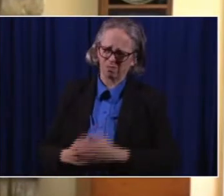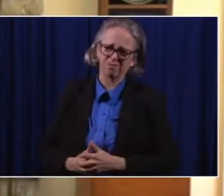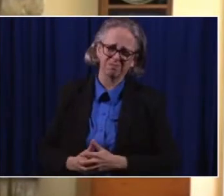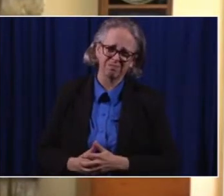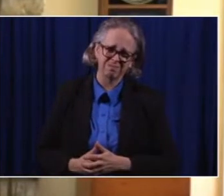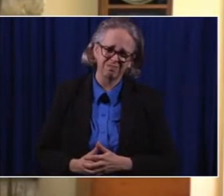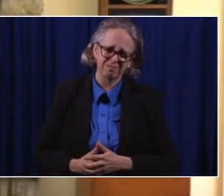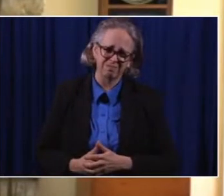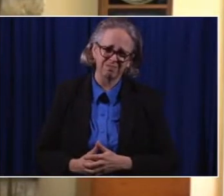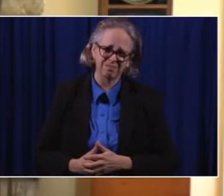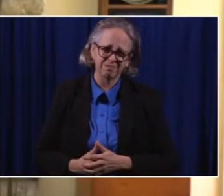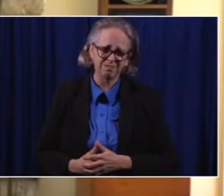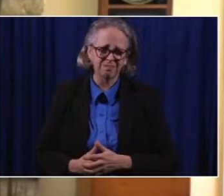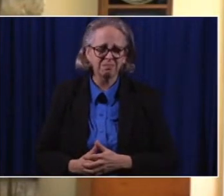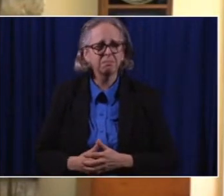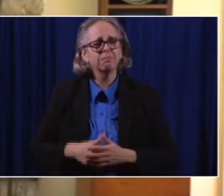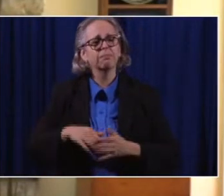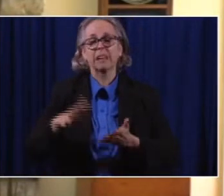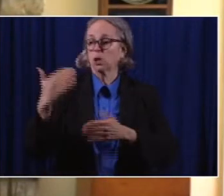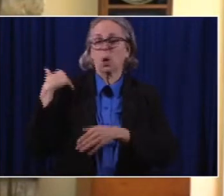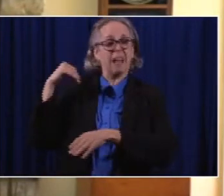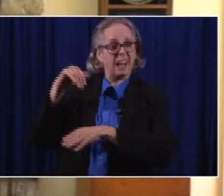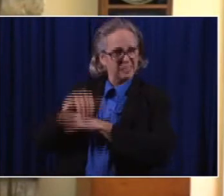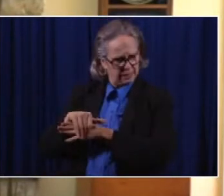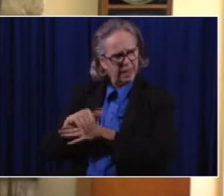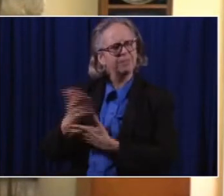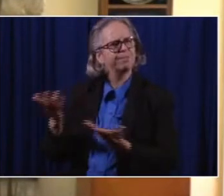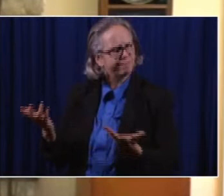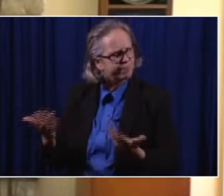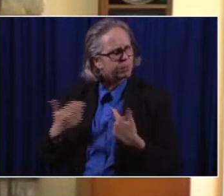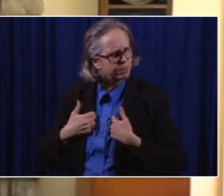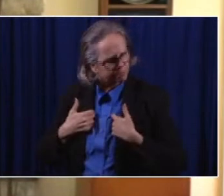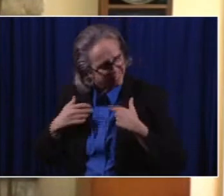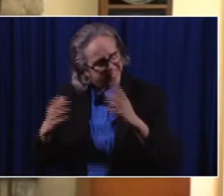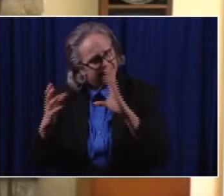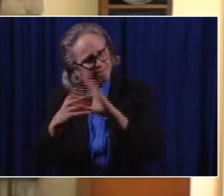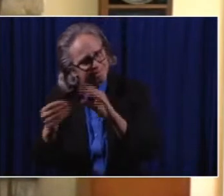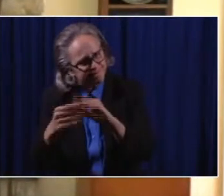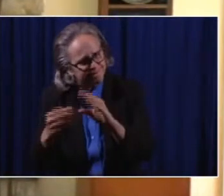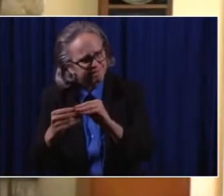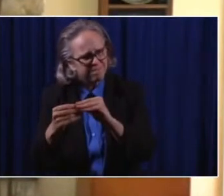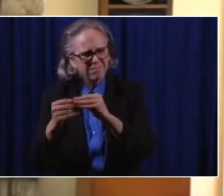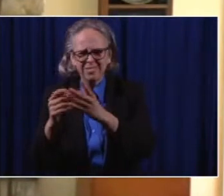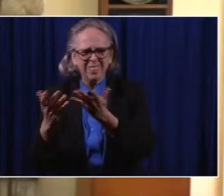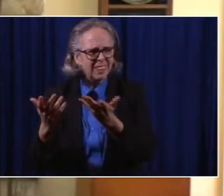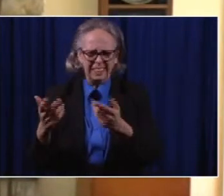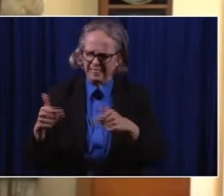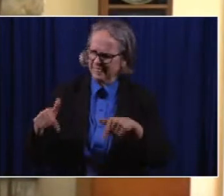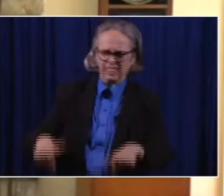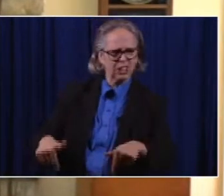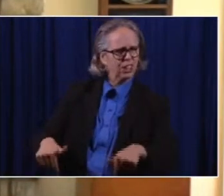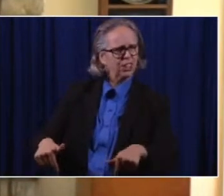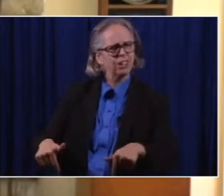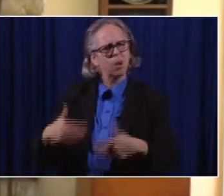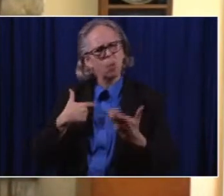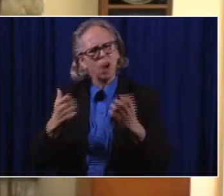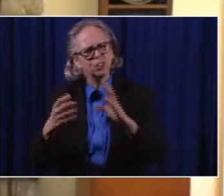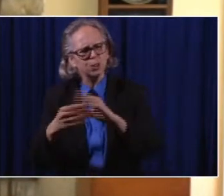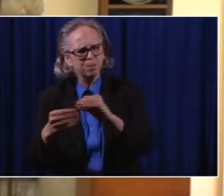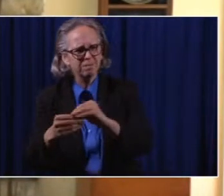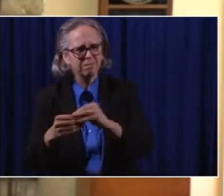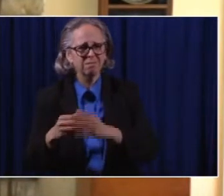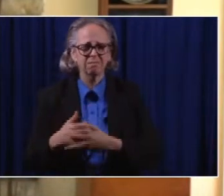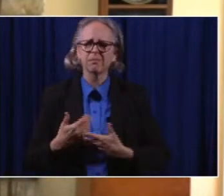talked about last night are really kind of focused on that. I talked about how important it is for